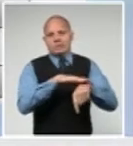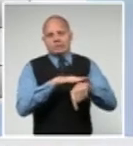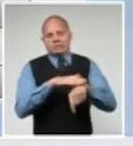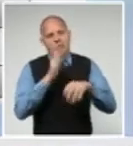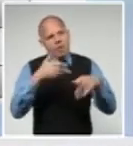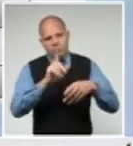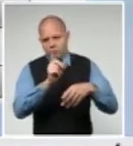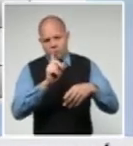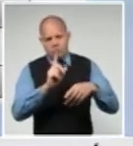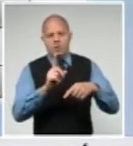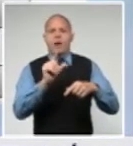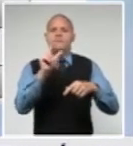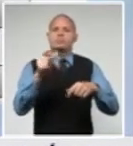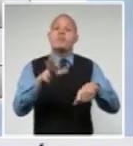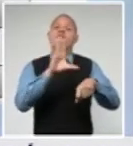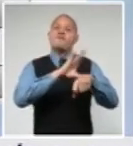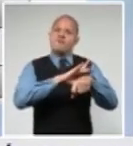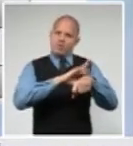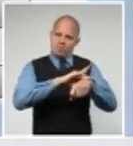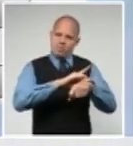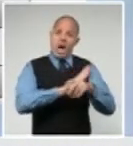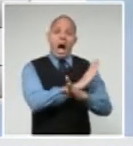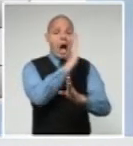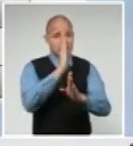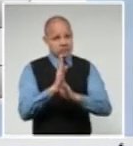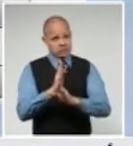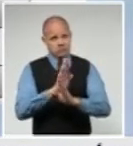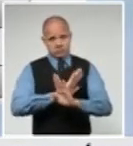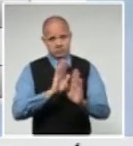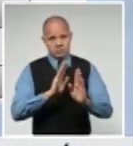1,008,932 and the mortality rate to